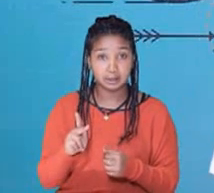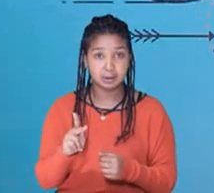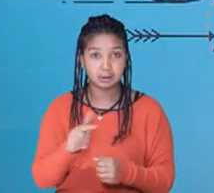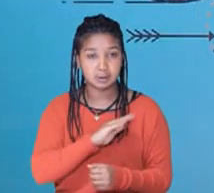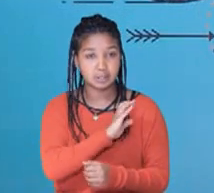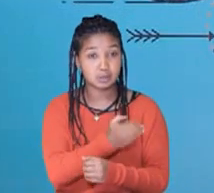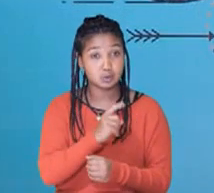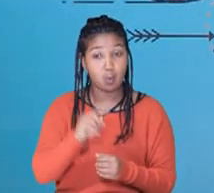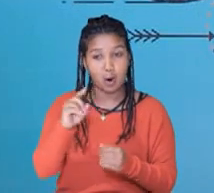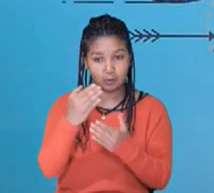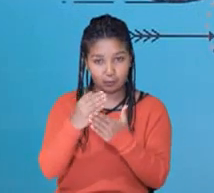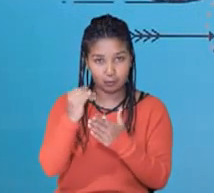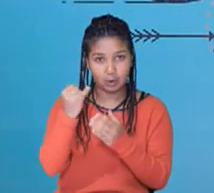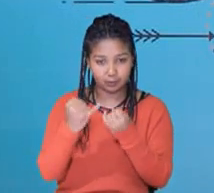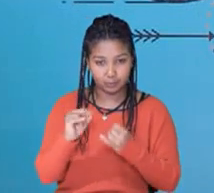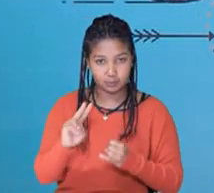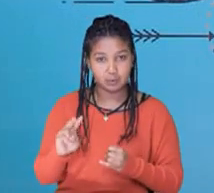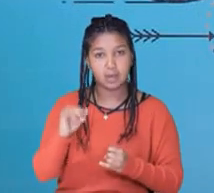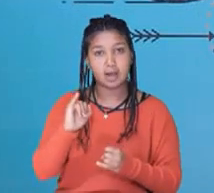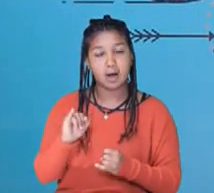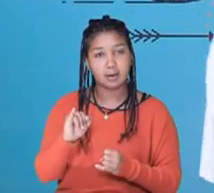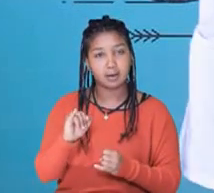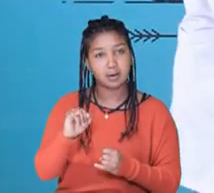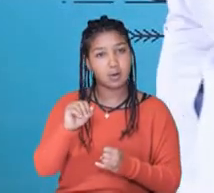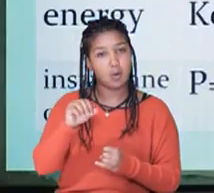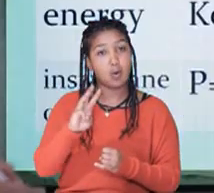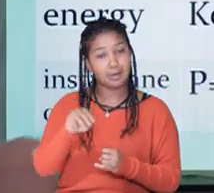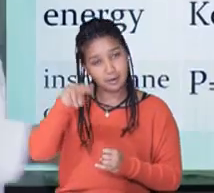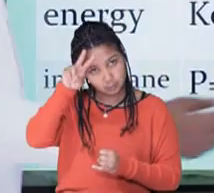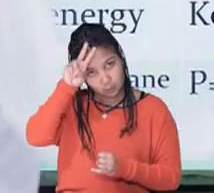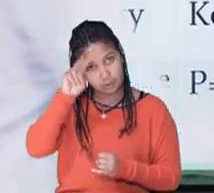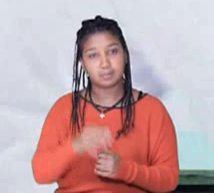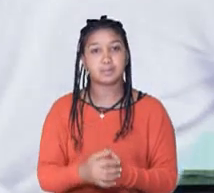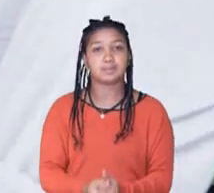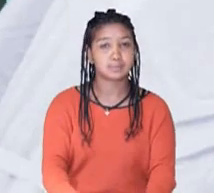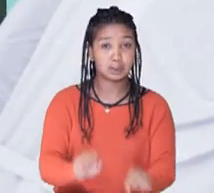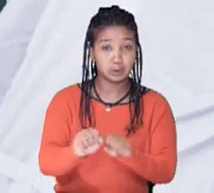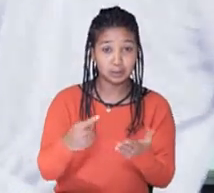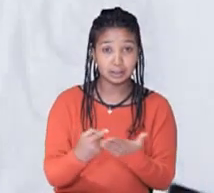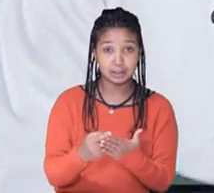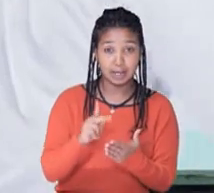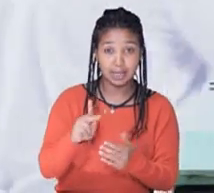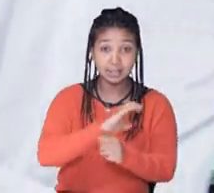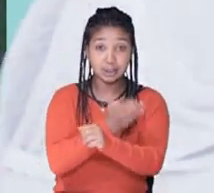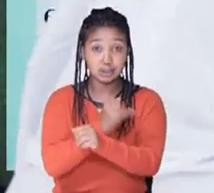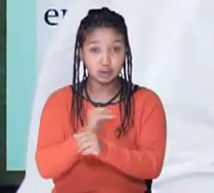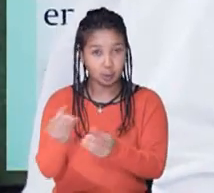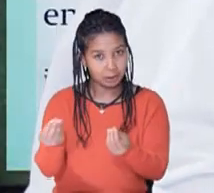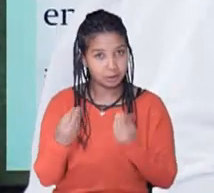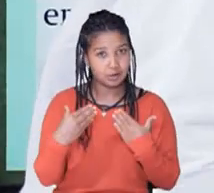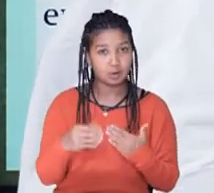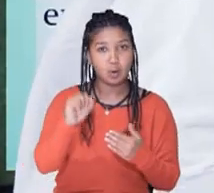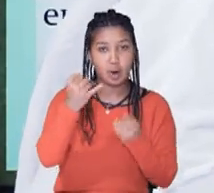as 1 over 2 I omega squared. So that's the kinetic energy is already